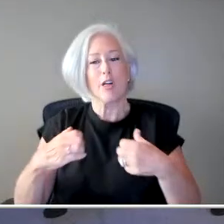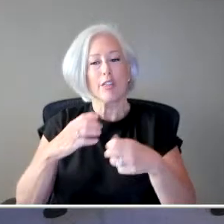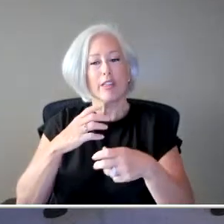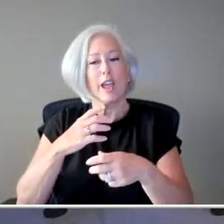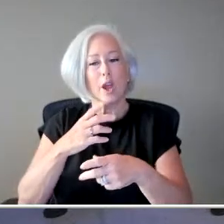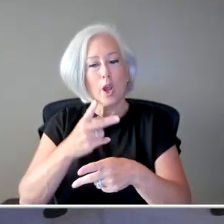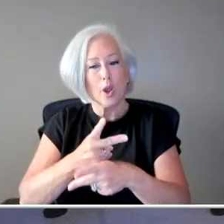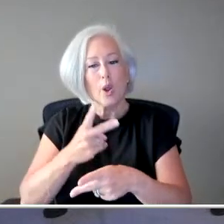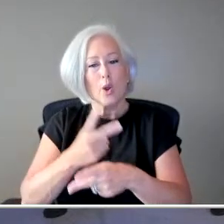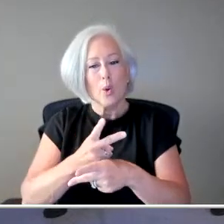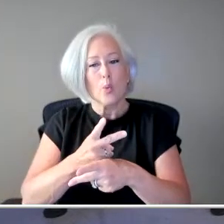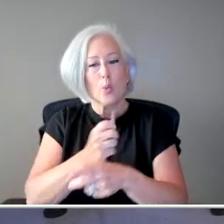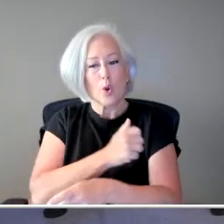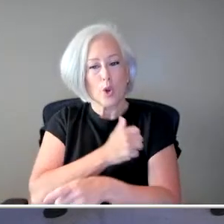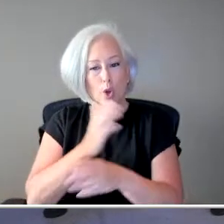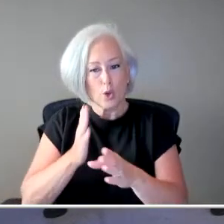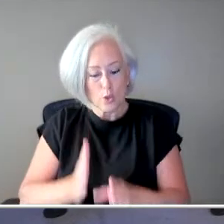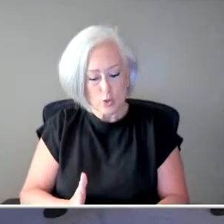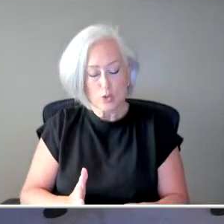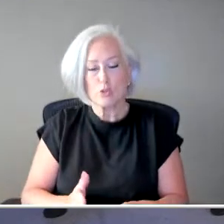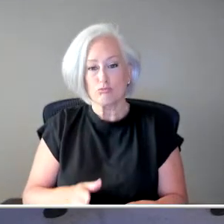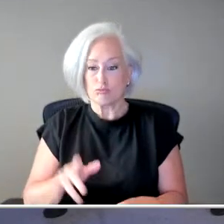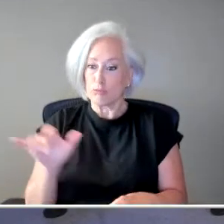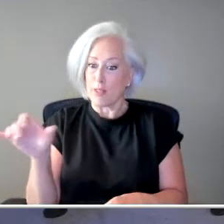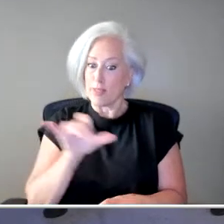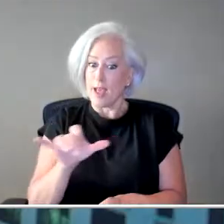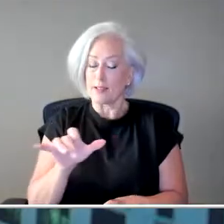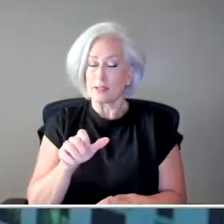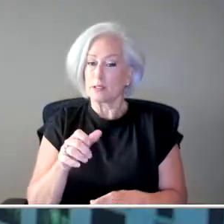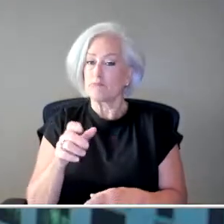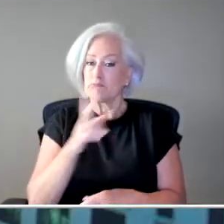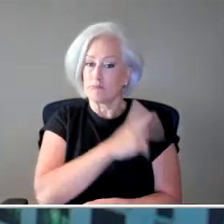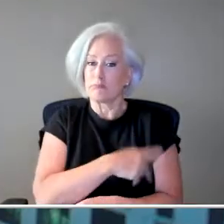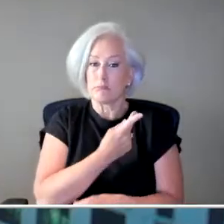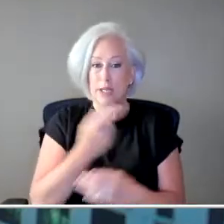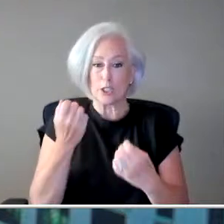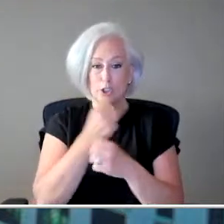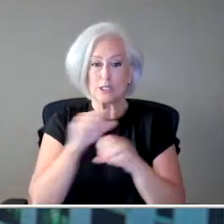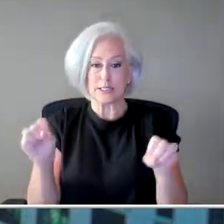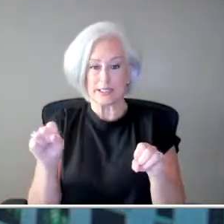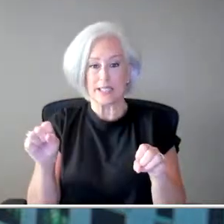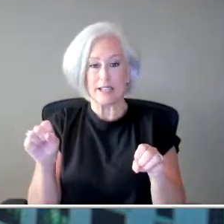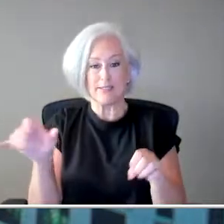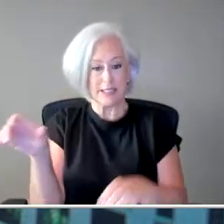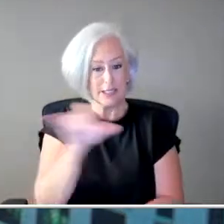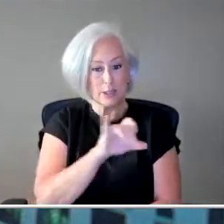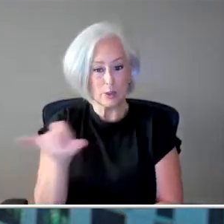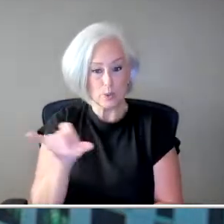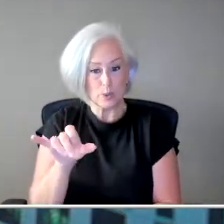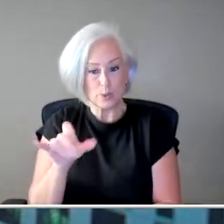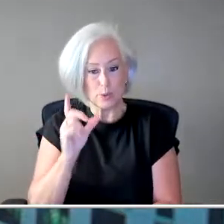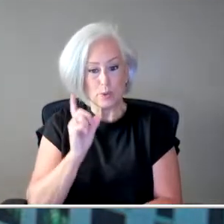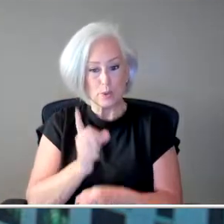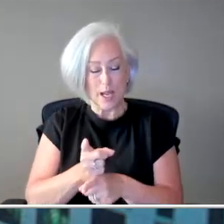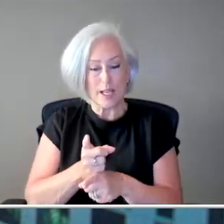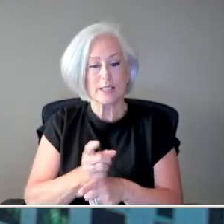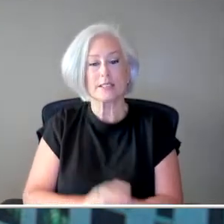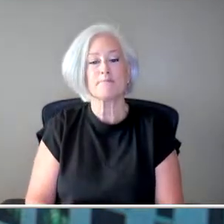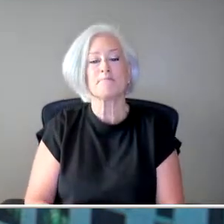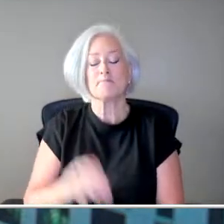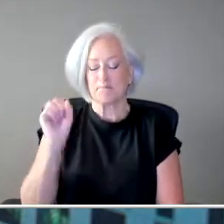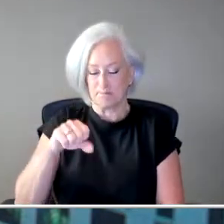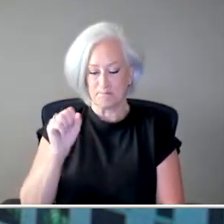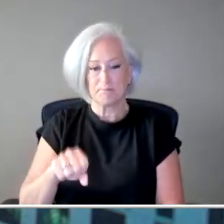clear to be a patient safety issue as well, right? Yeah, it is interesting. We know that from a lot of data, actually, patients feel the best